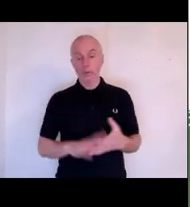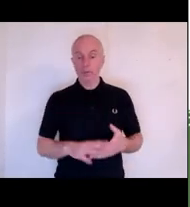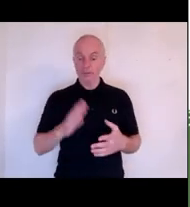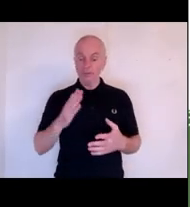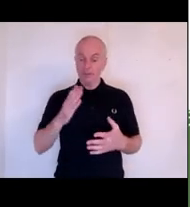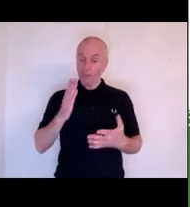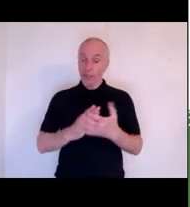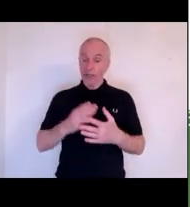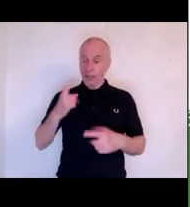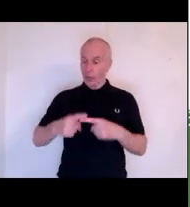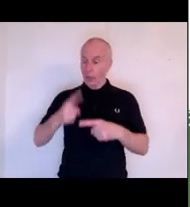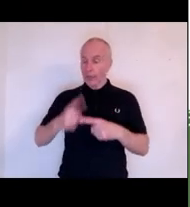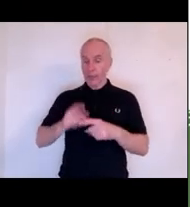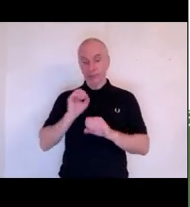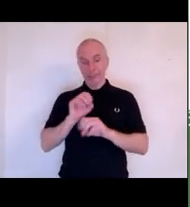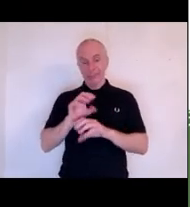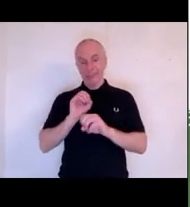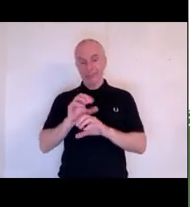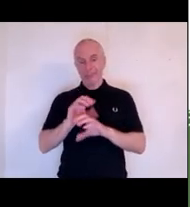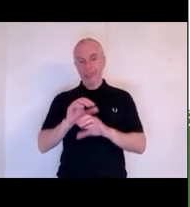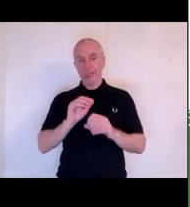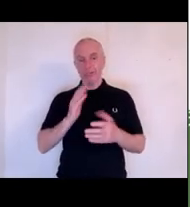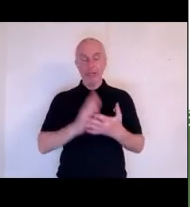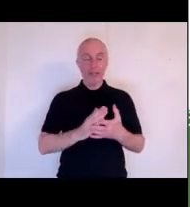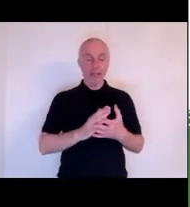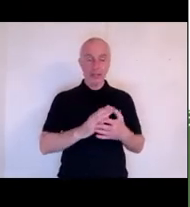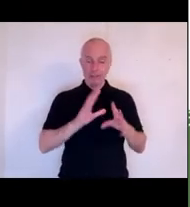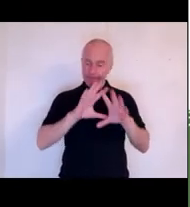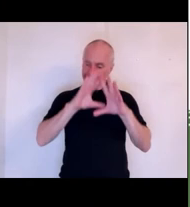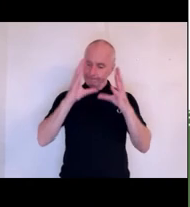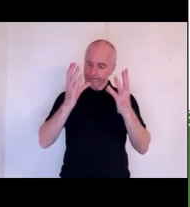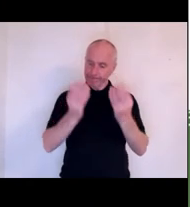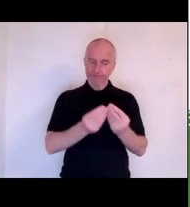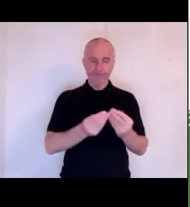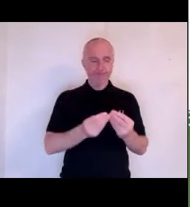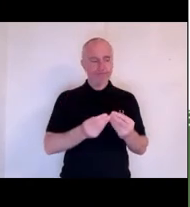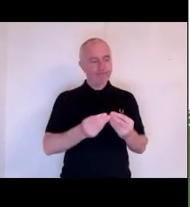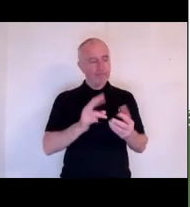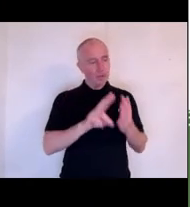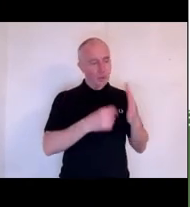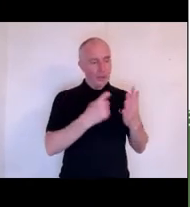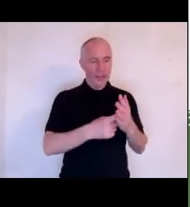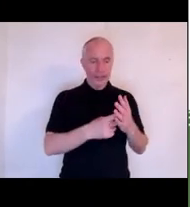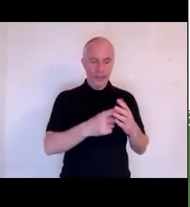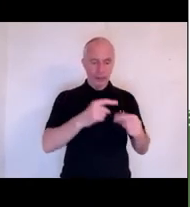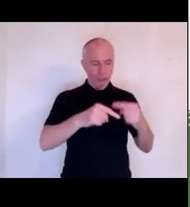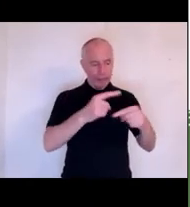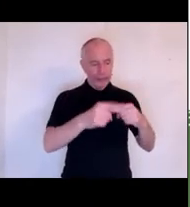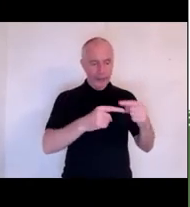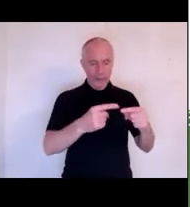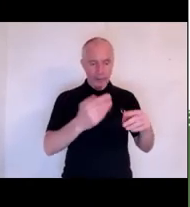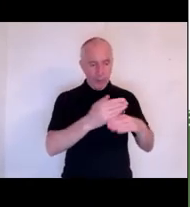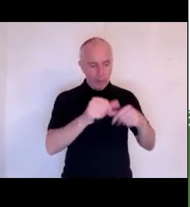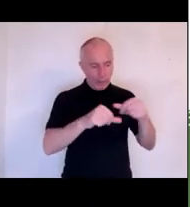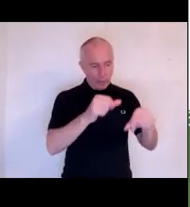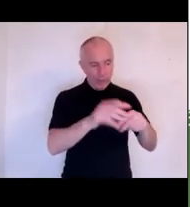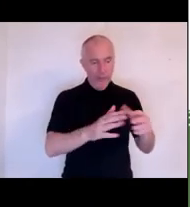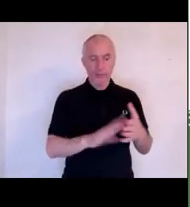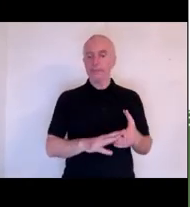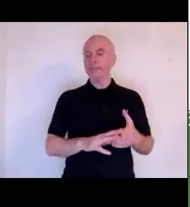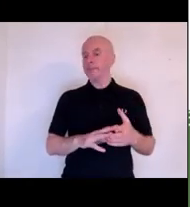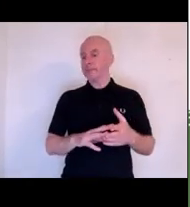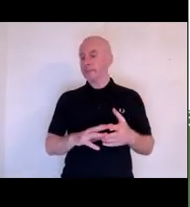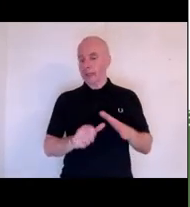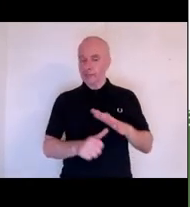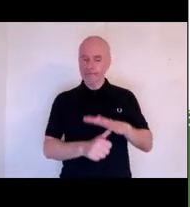of information about how nuclear reactors work, how we depend on nuclear data to underpin and understand how those nuclear reactors work,